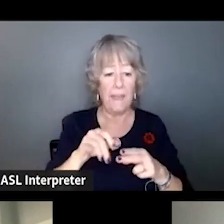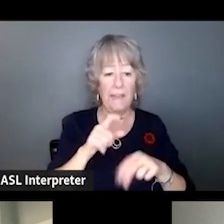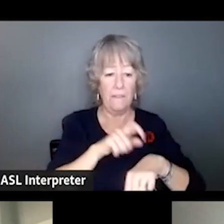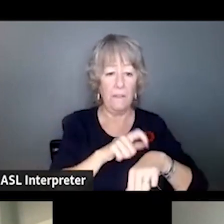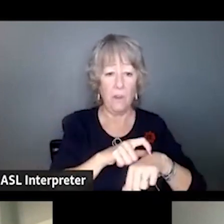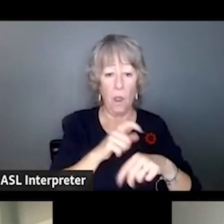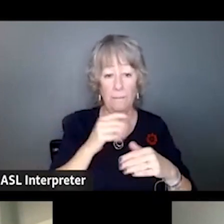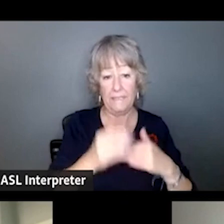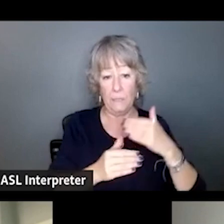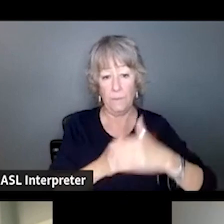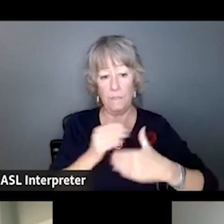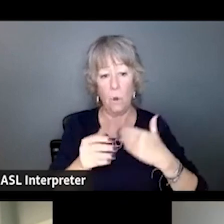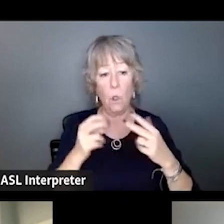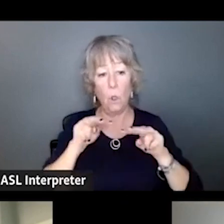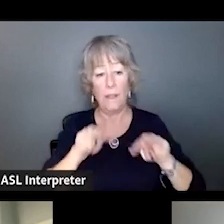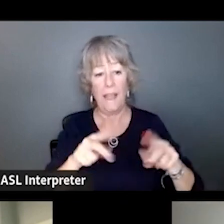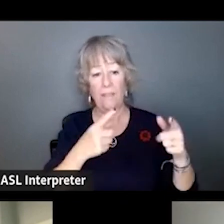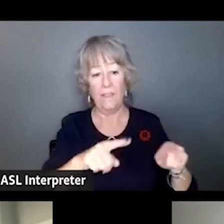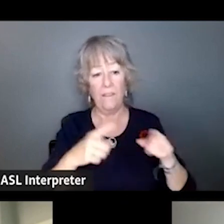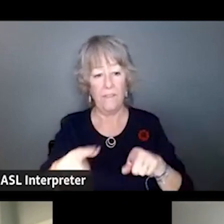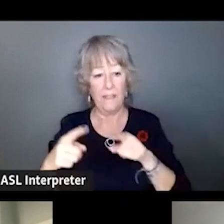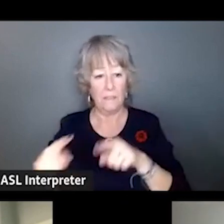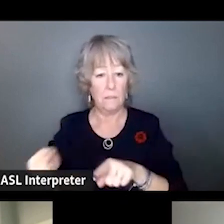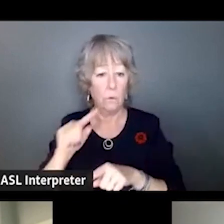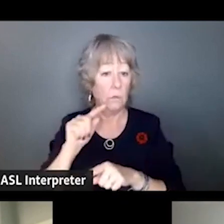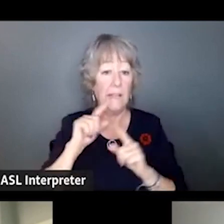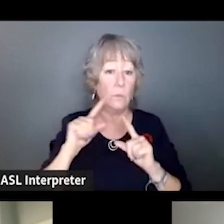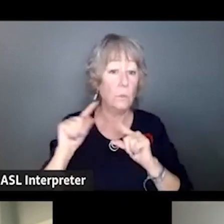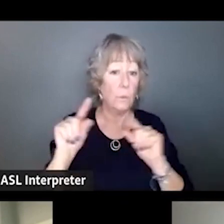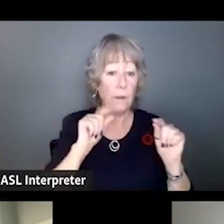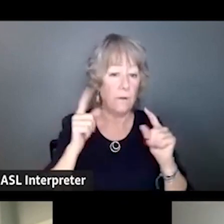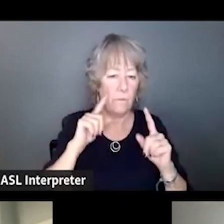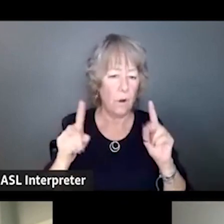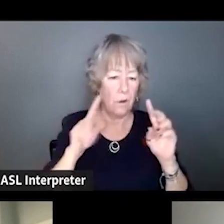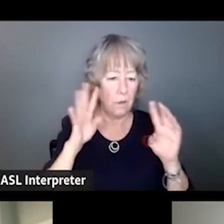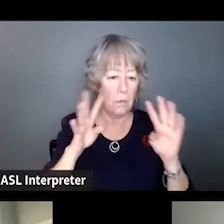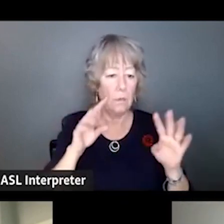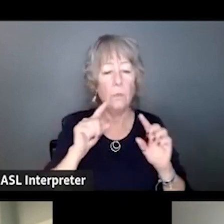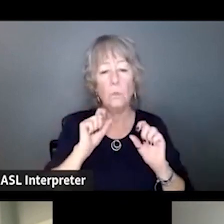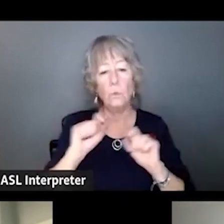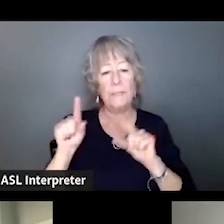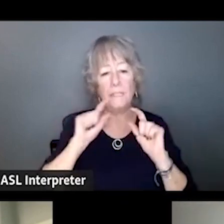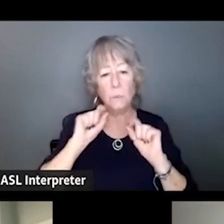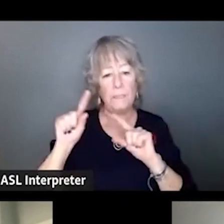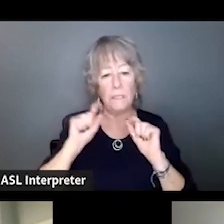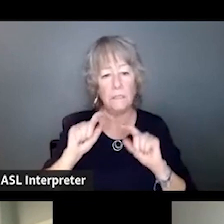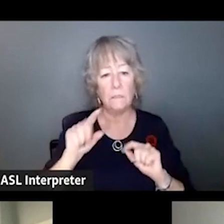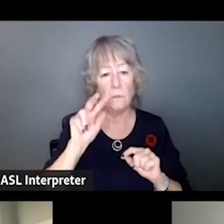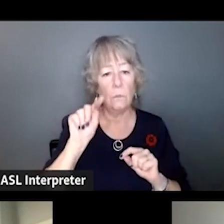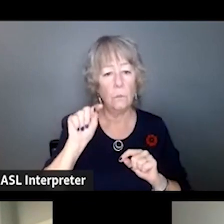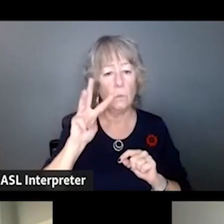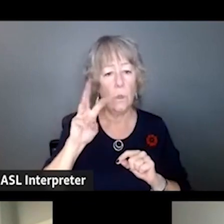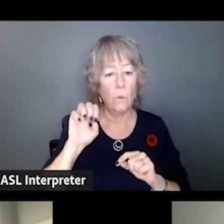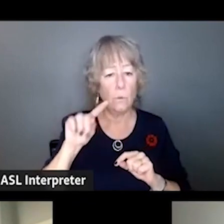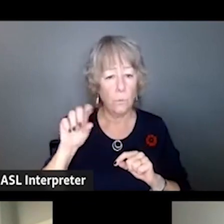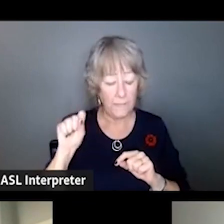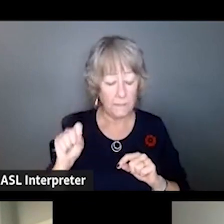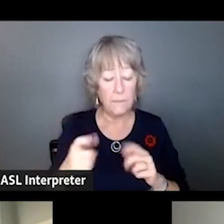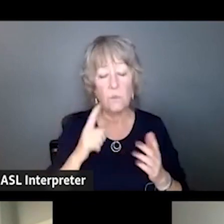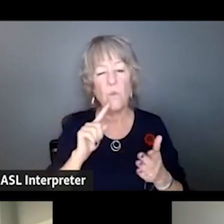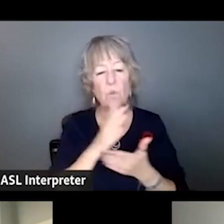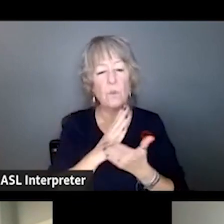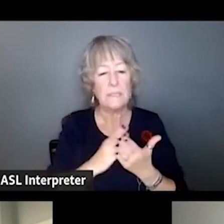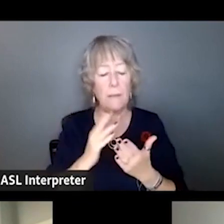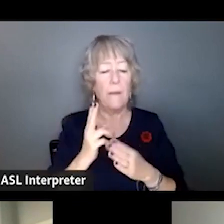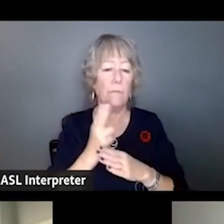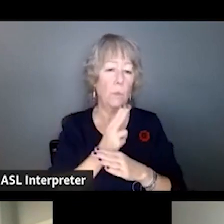even looking at the events, right? Sentiments in Twitter, for example, or tweets rather. So these are some of the use cases